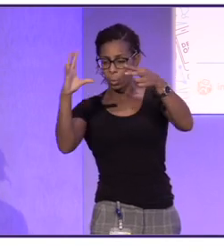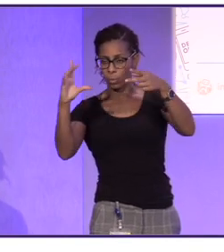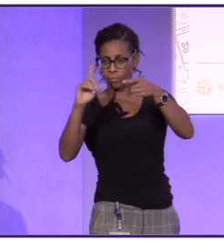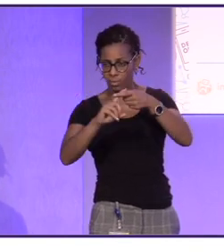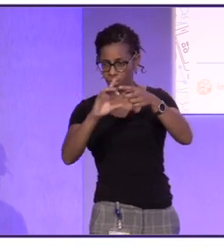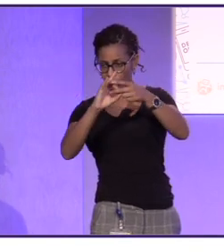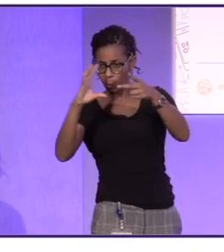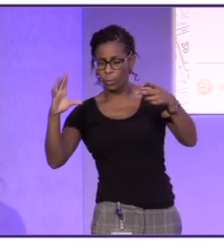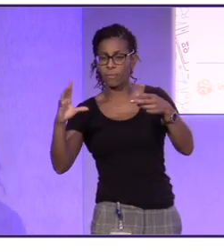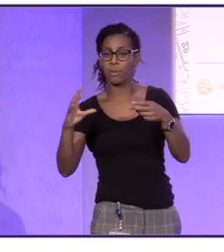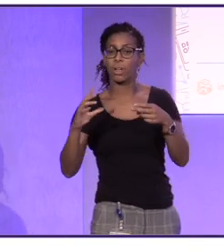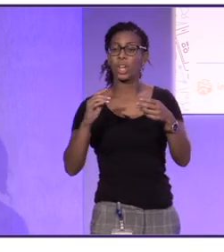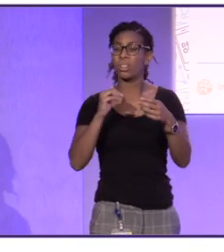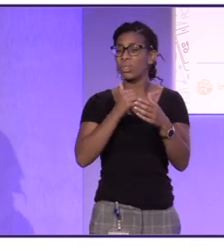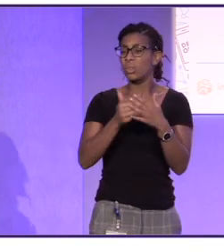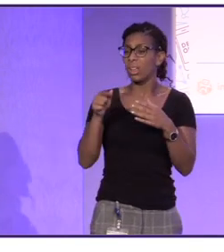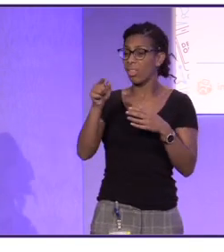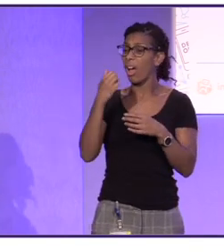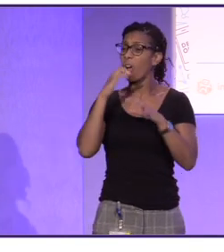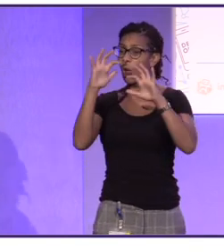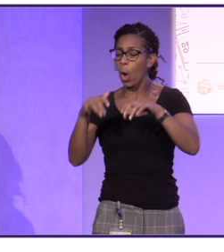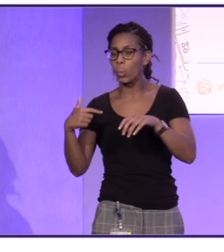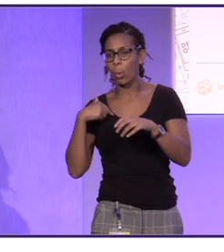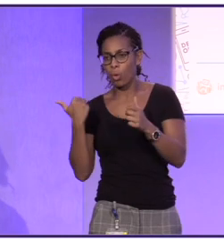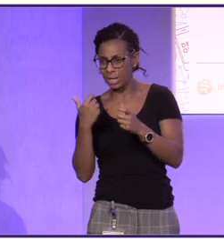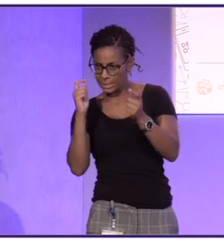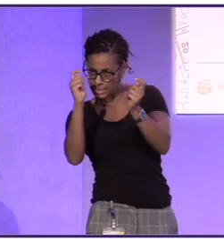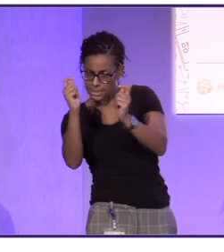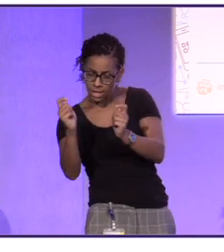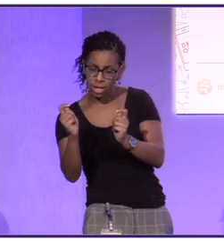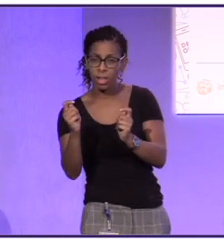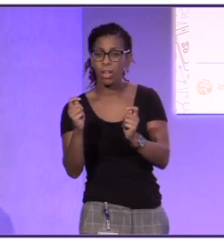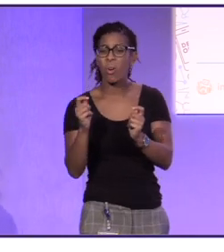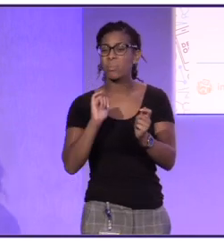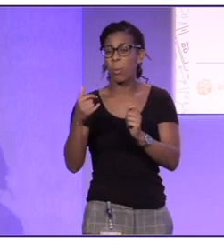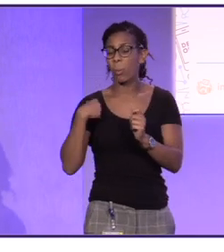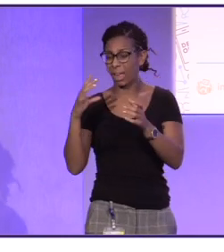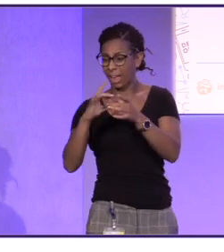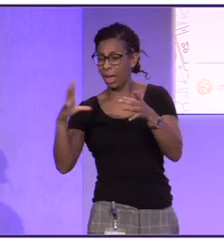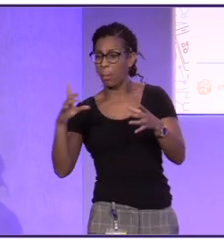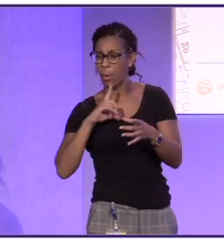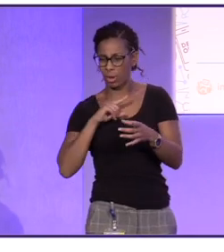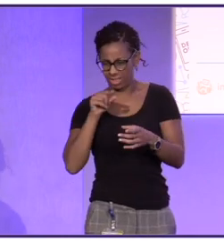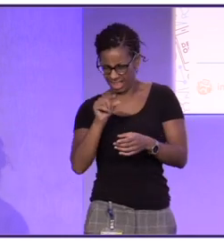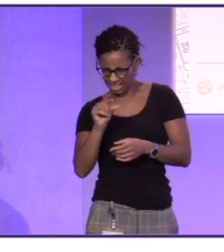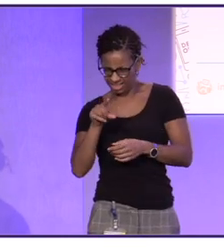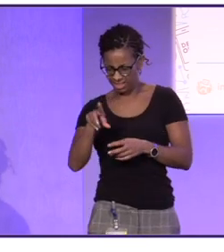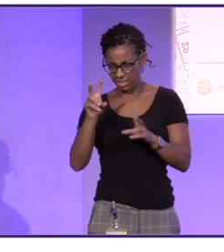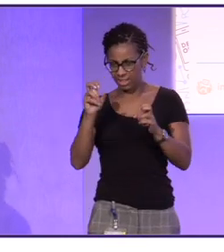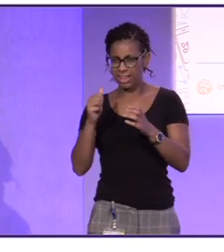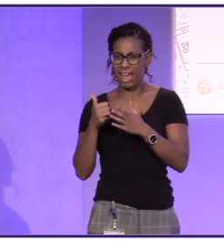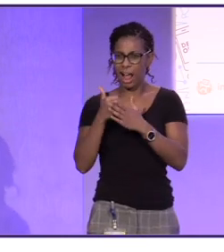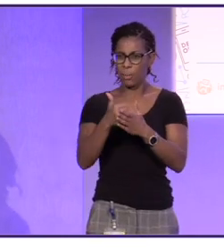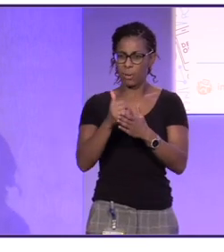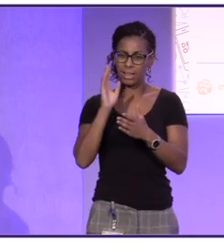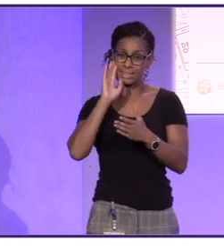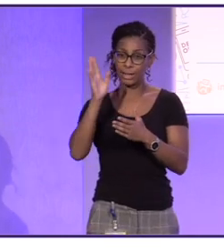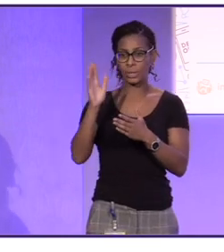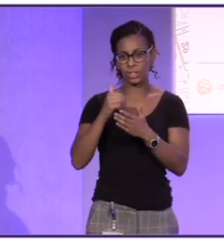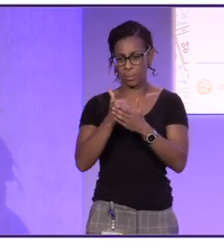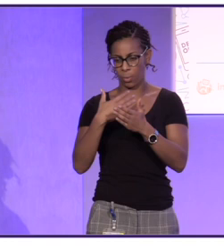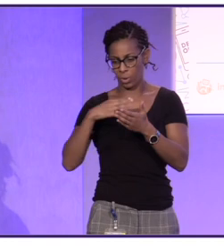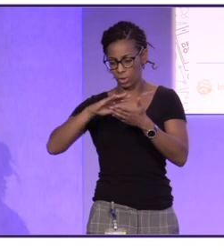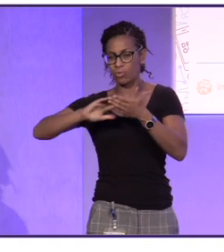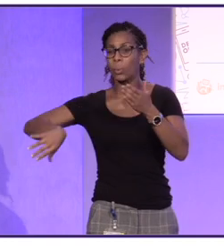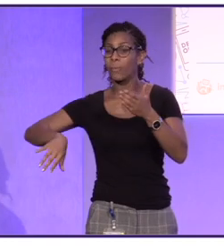the code that we were touching anyways. Sometimes we just did it because we wanted to get rid of the salutation helper. And in the end, we were able to just remove